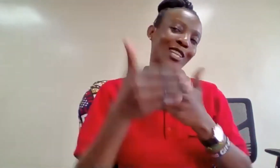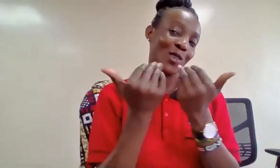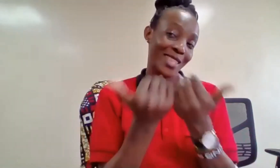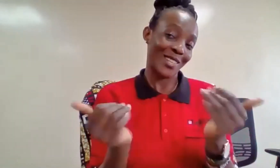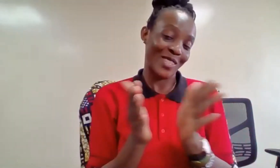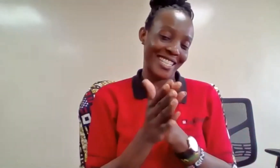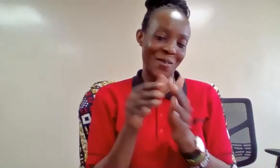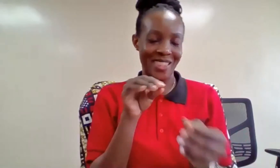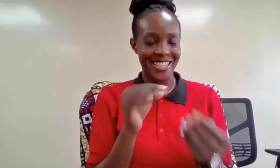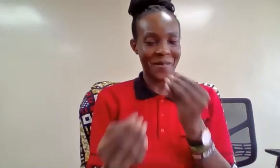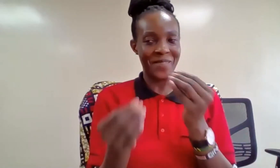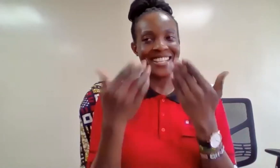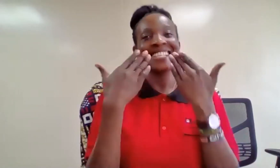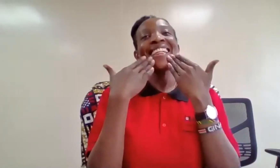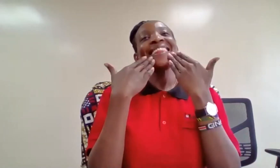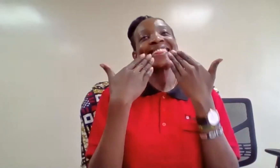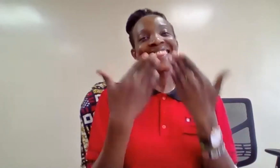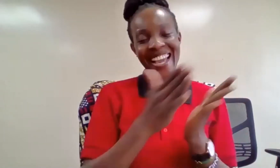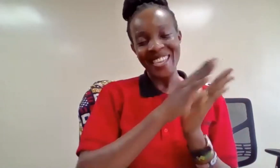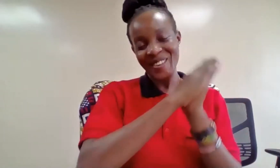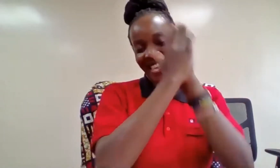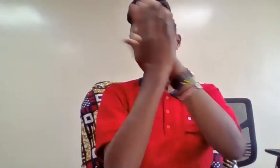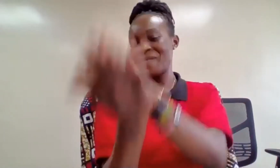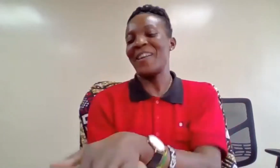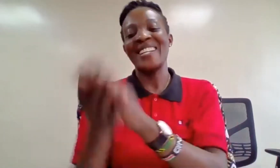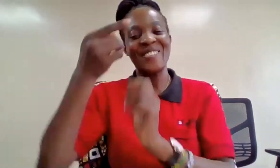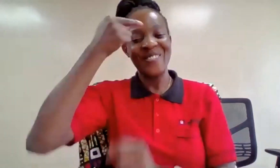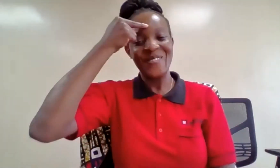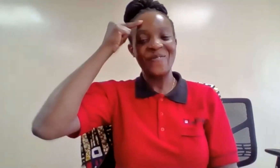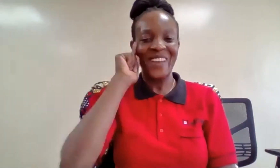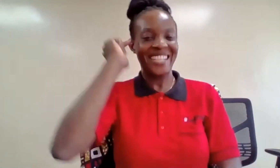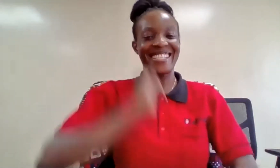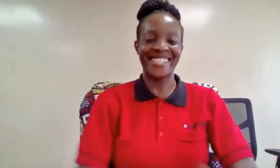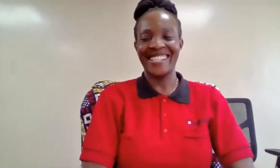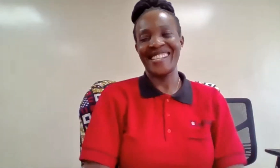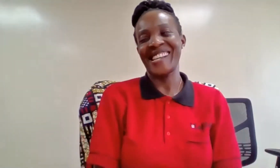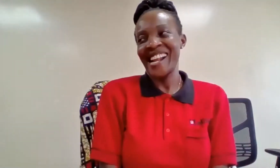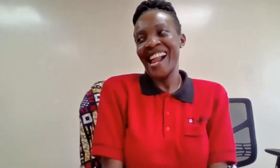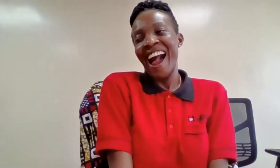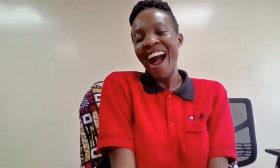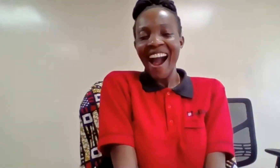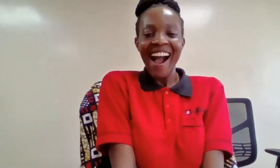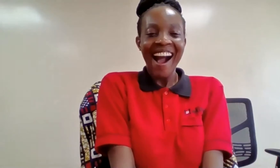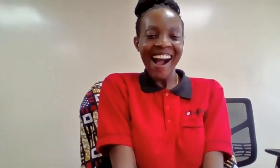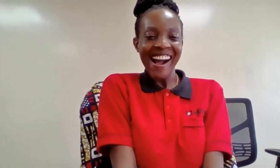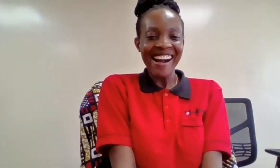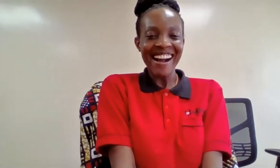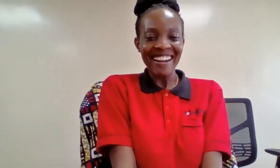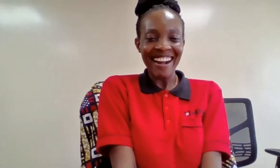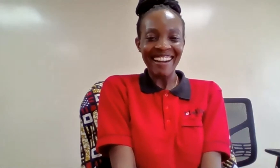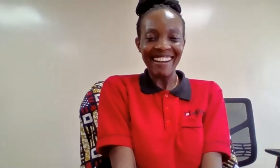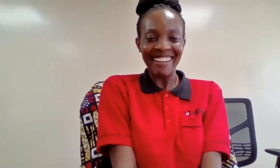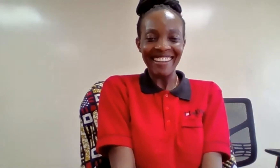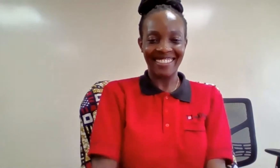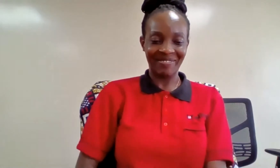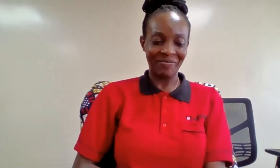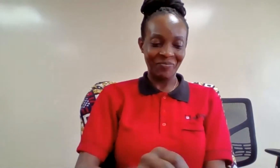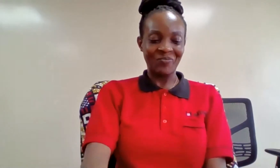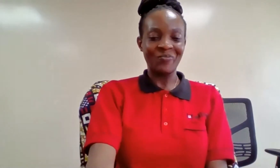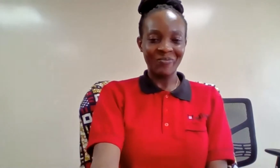the training of teachers so that they can be utilizing our materials, and also for the parents' engagement.